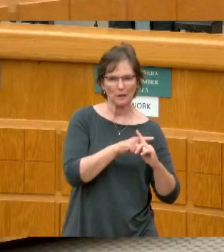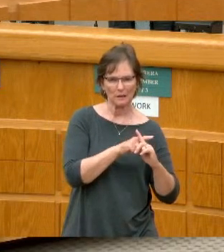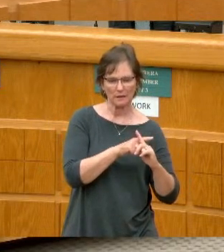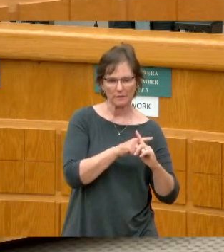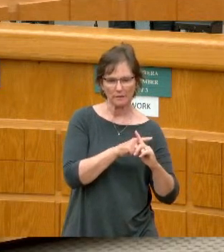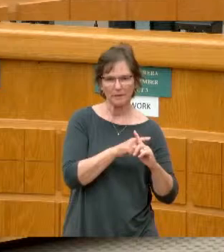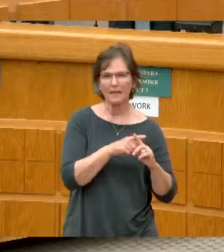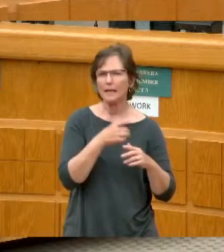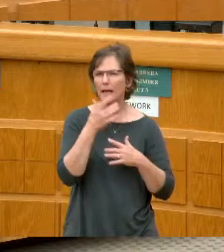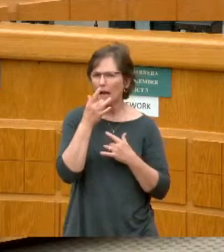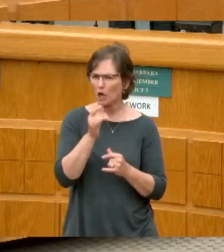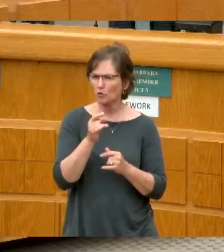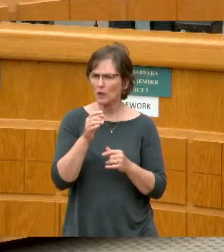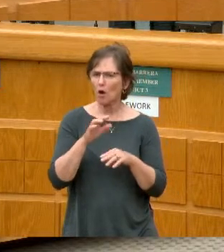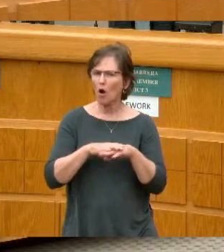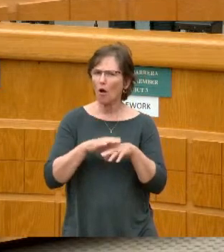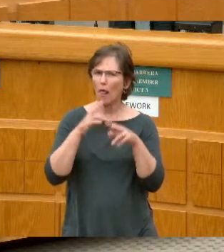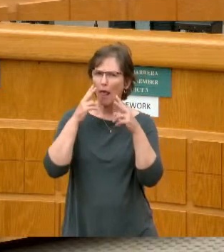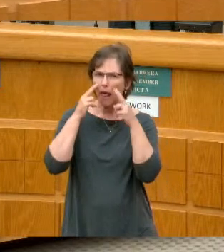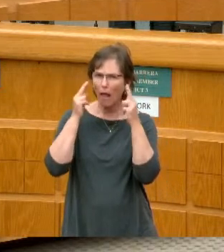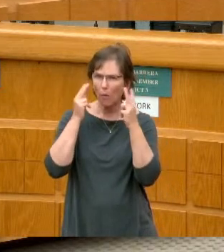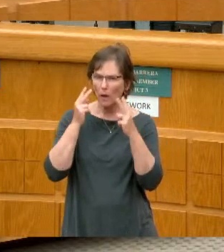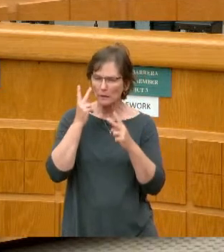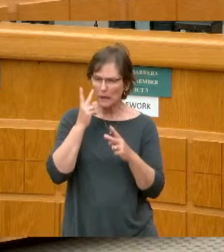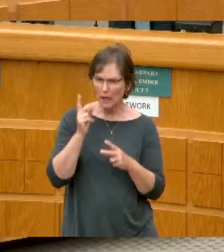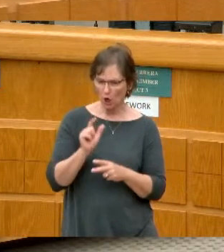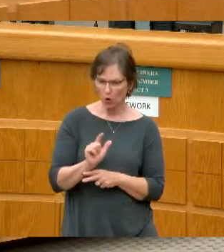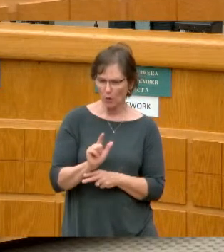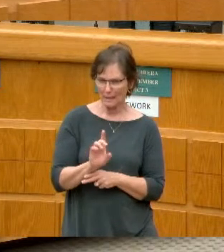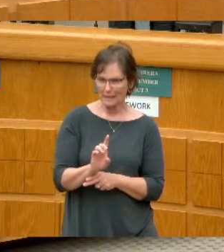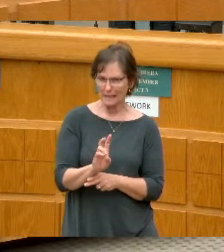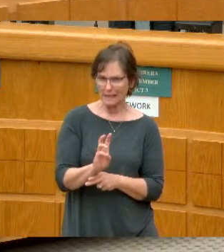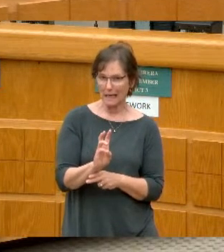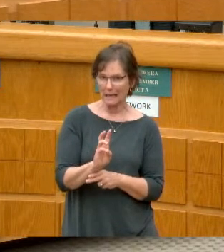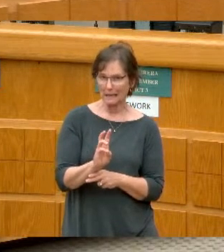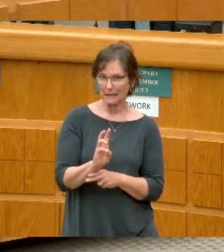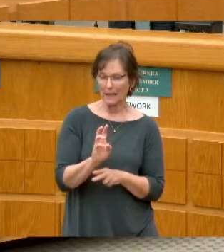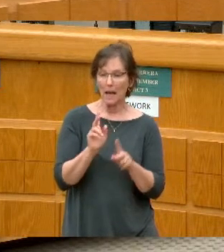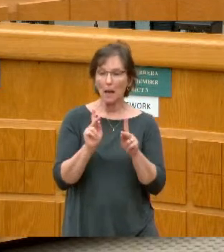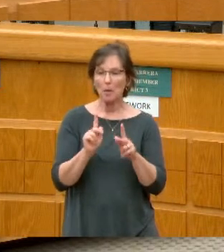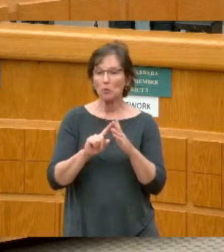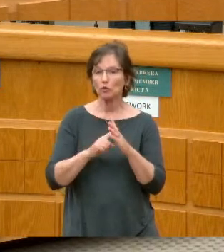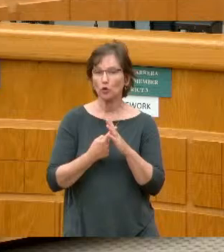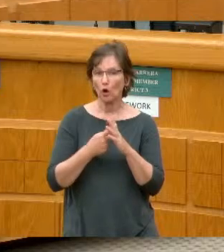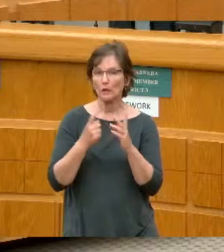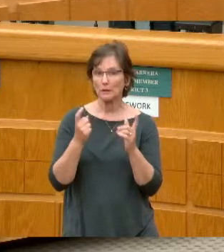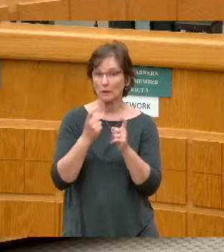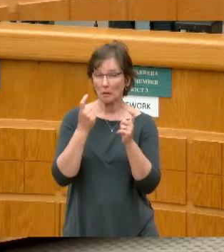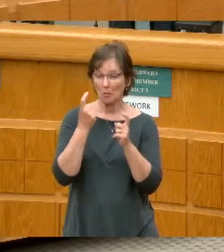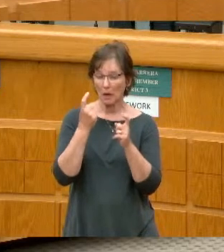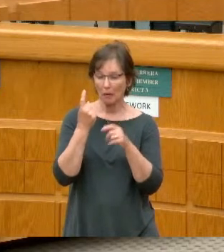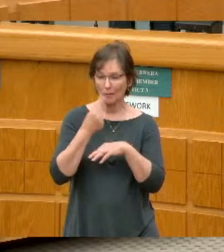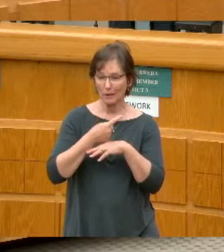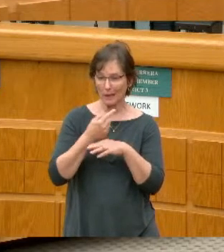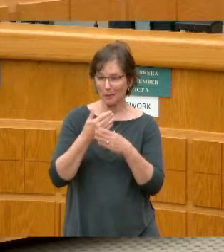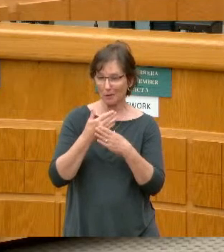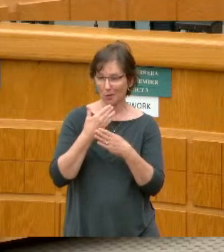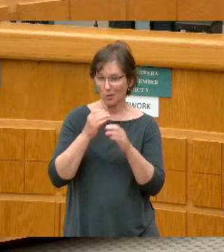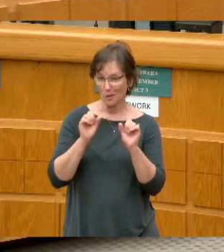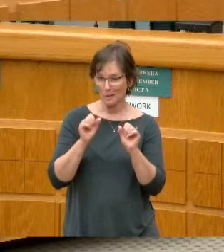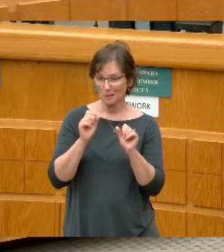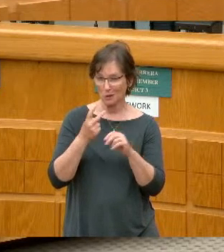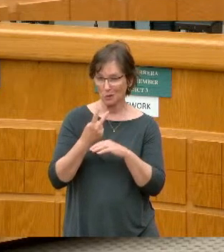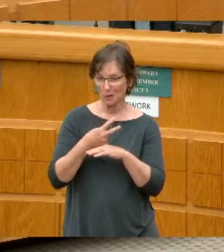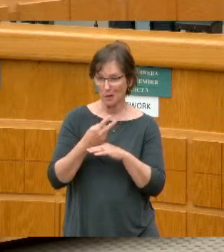are definitely increasing from October 28th, which is to my far right, at 28 cases, all the way